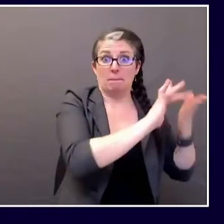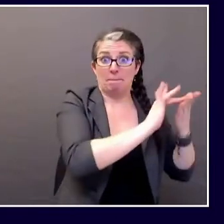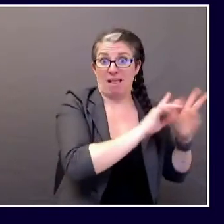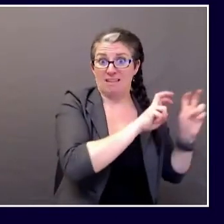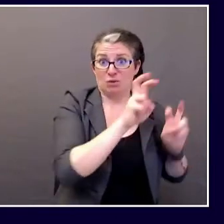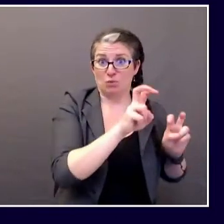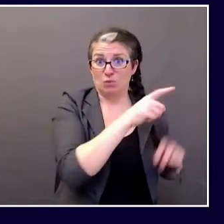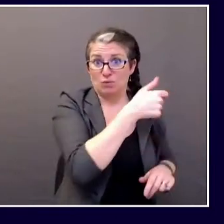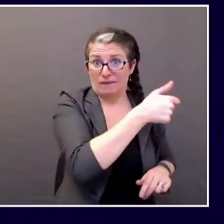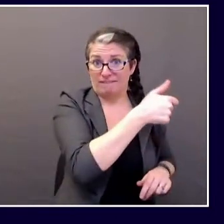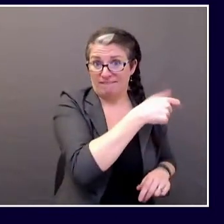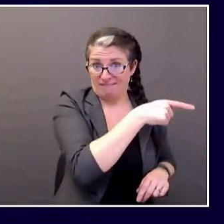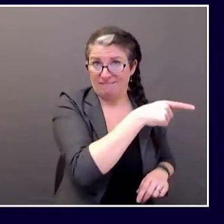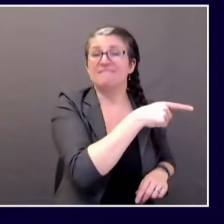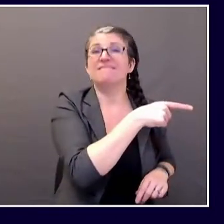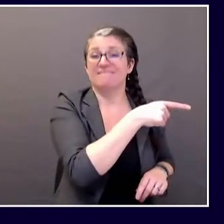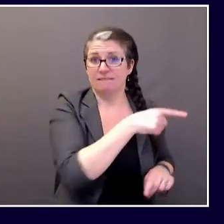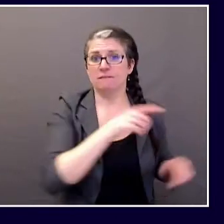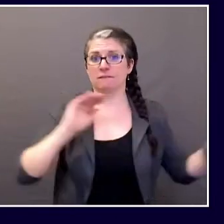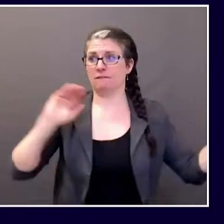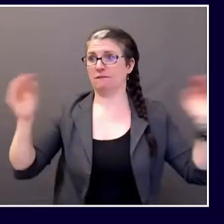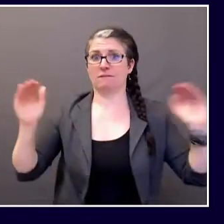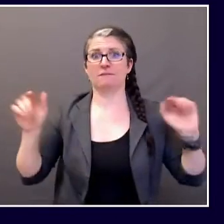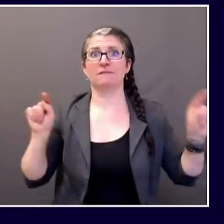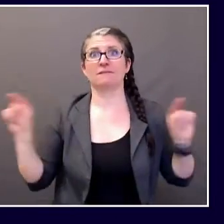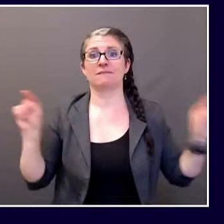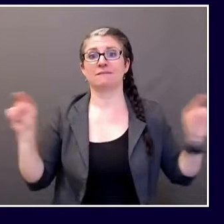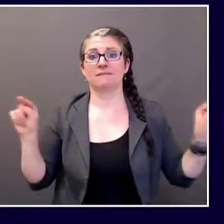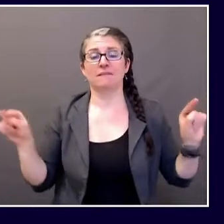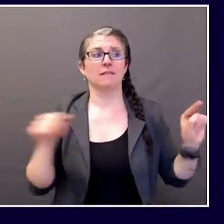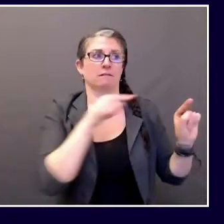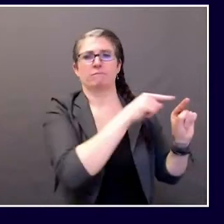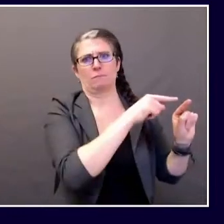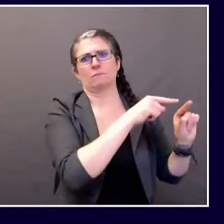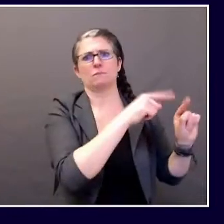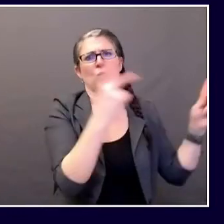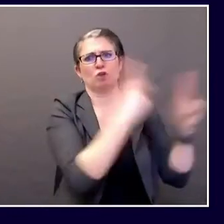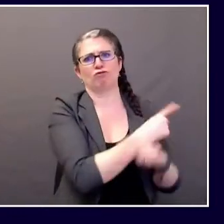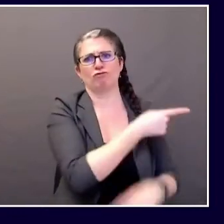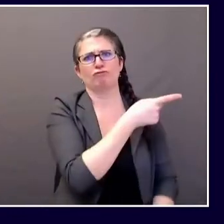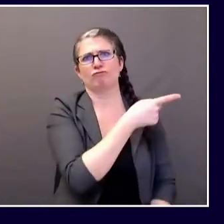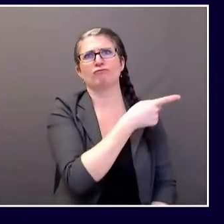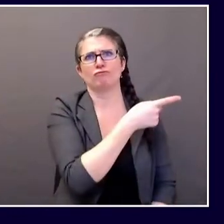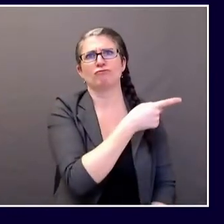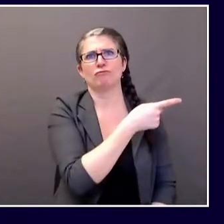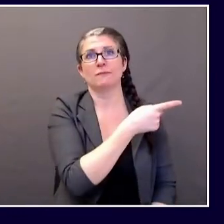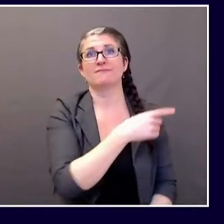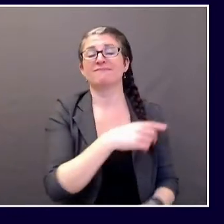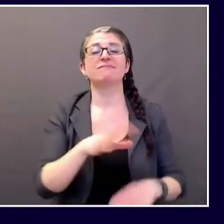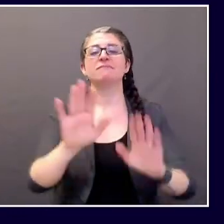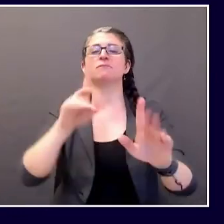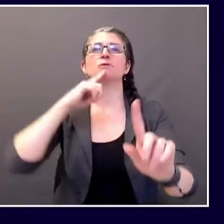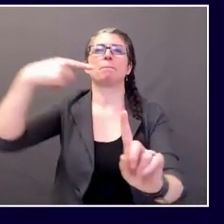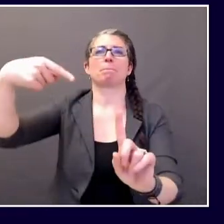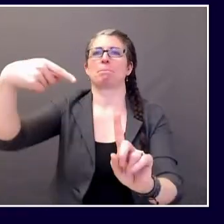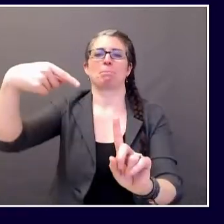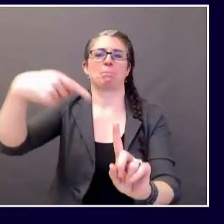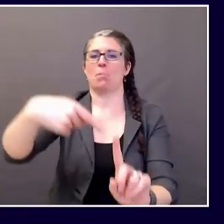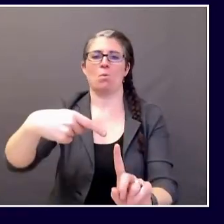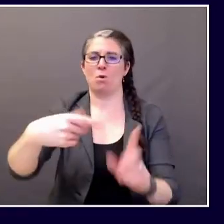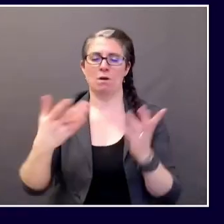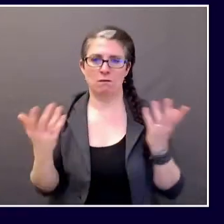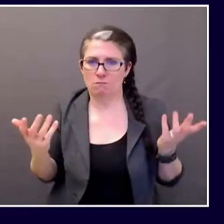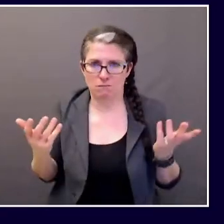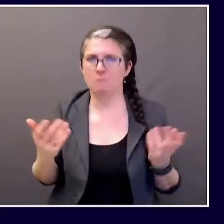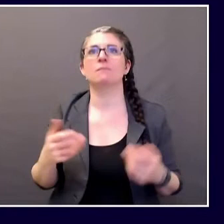Although almost any health condition may increase the likelihood that someone has a bad health outcome, it's still not as stark